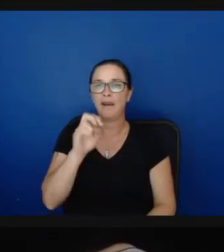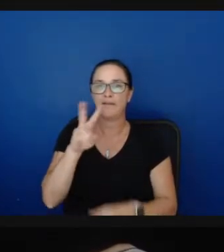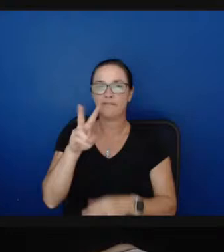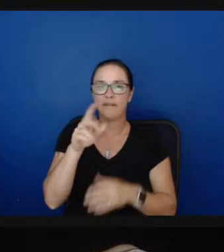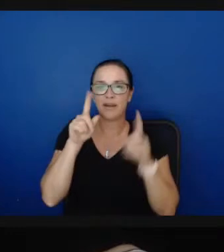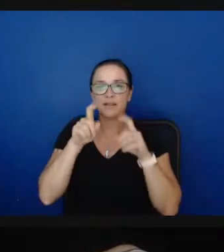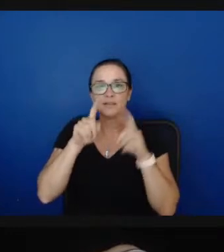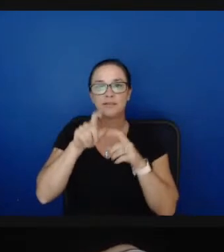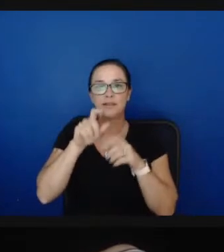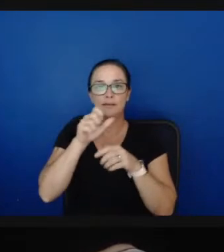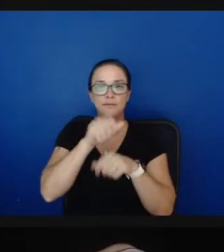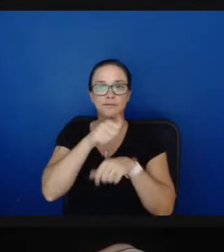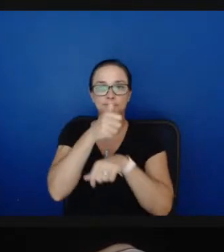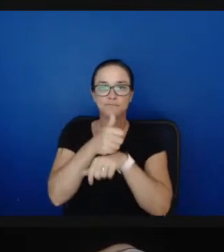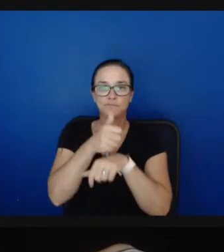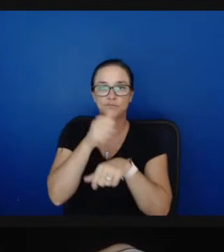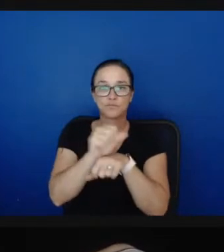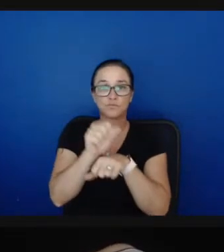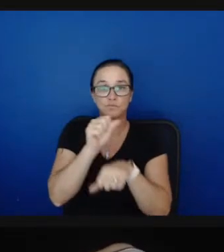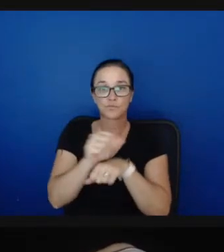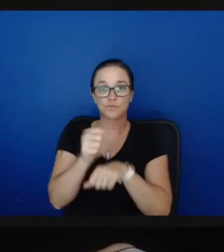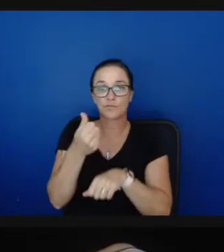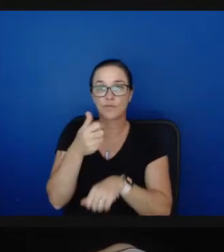in 1981.